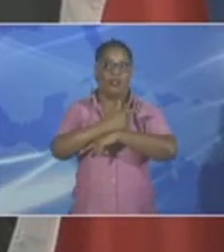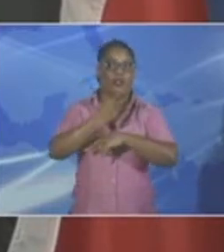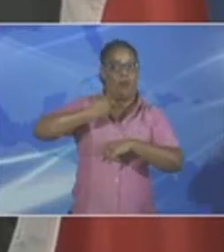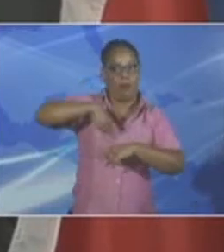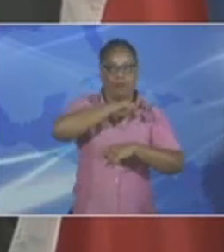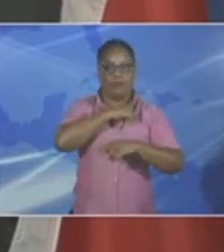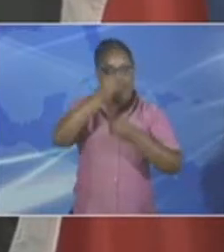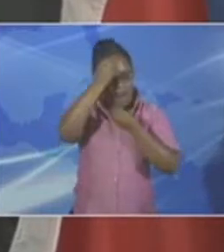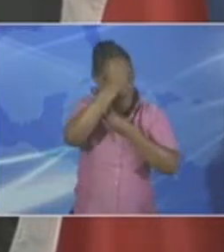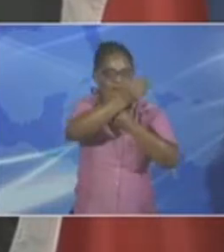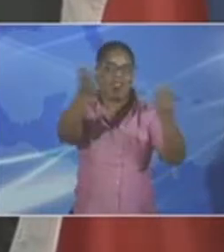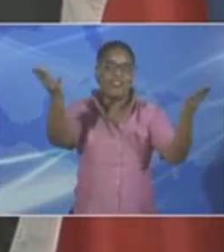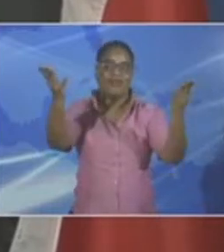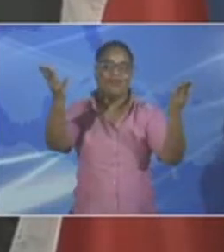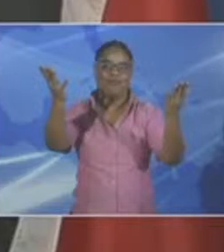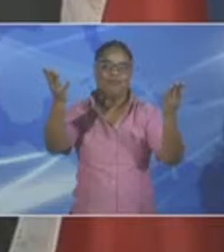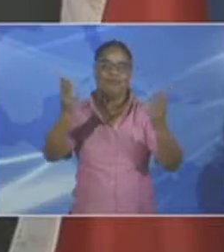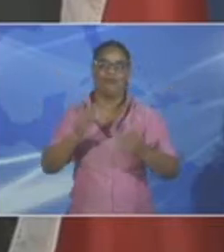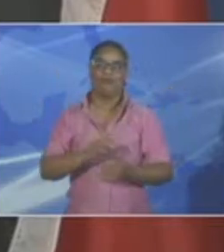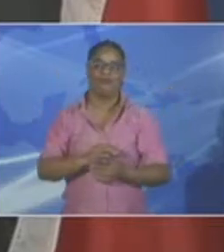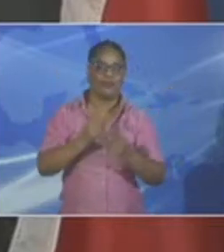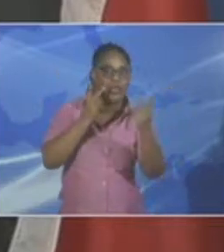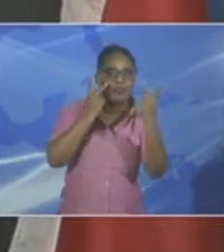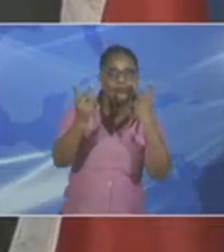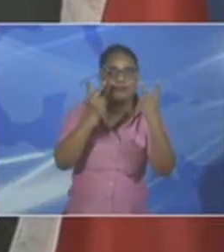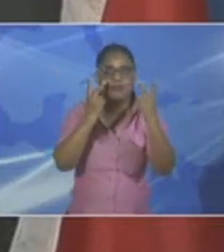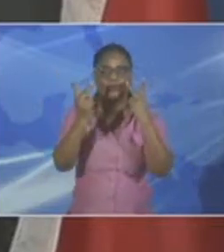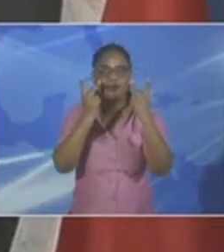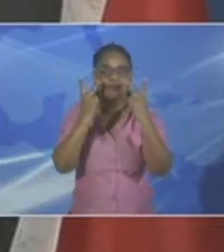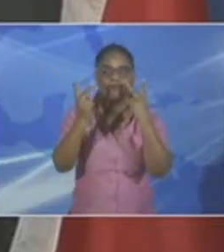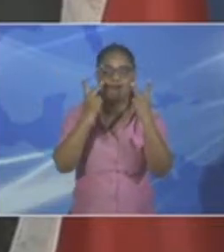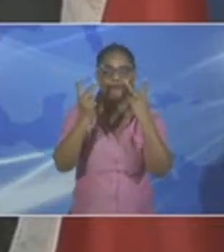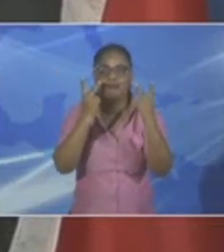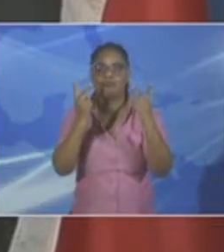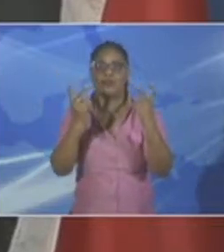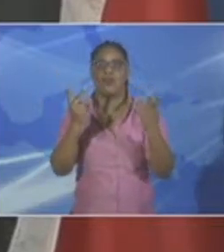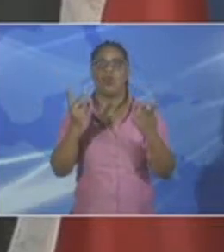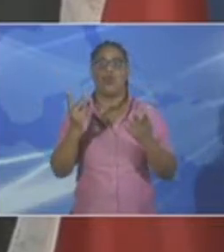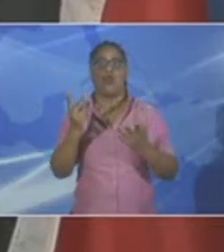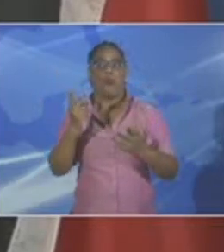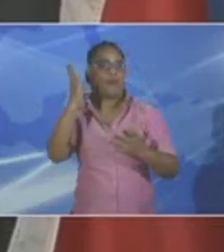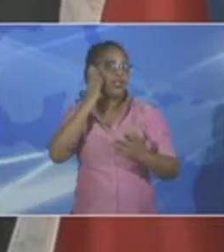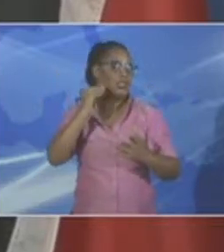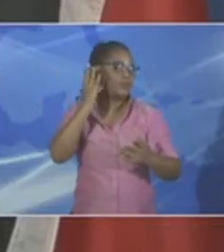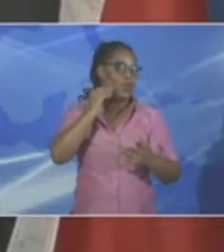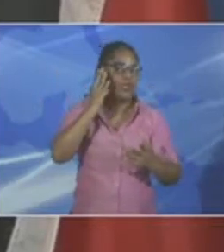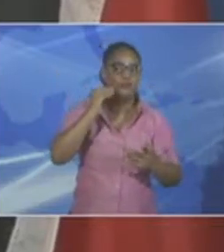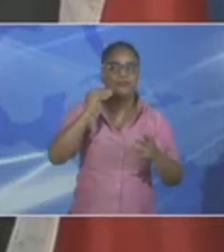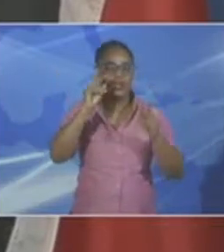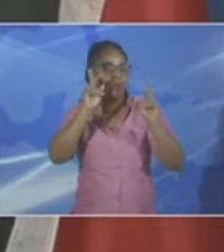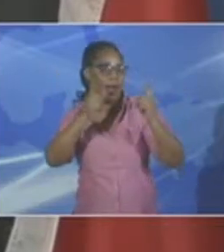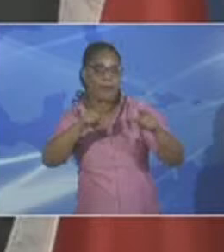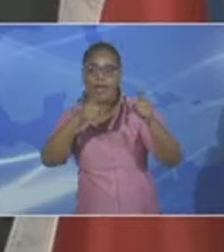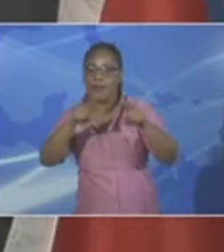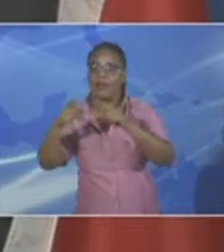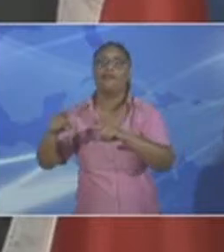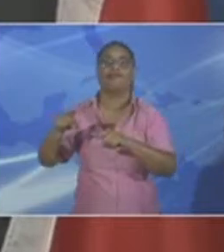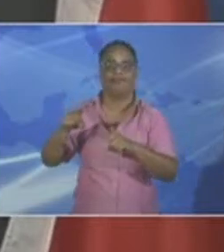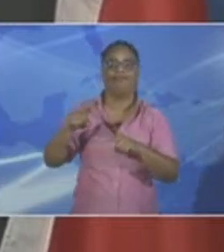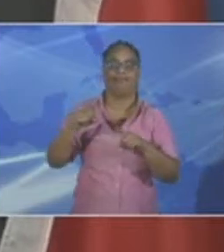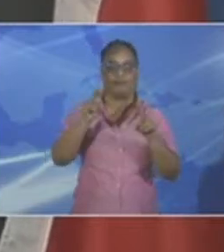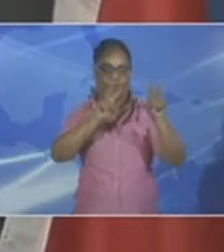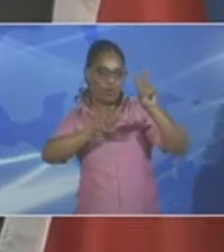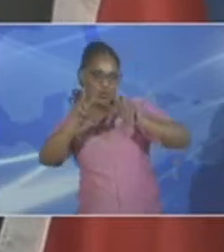given the nature of our experience, given what we know of